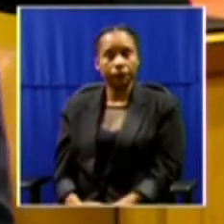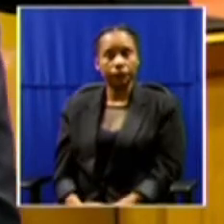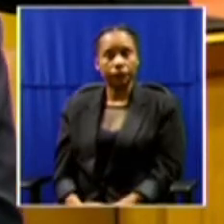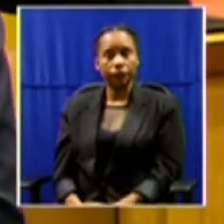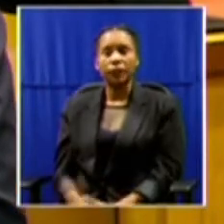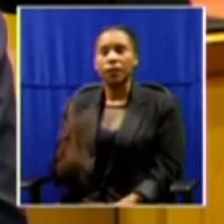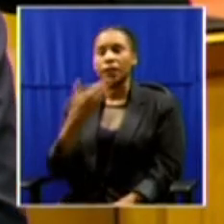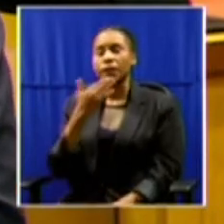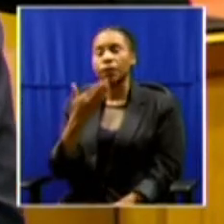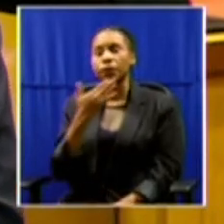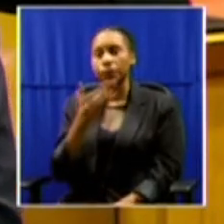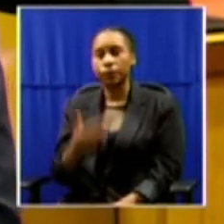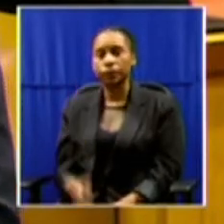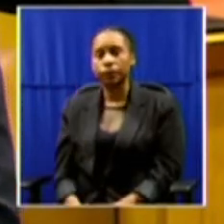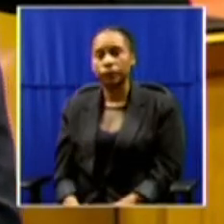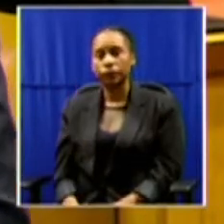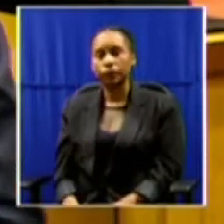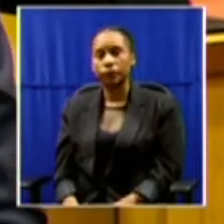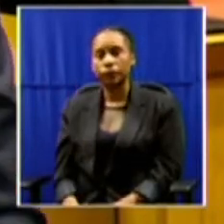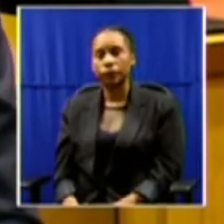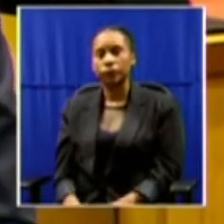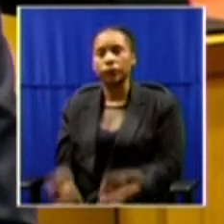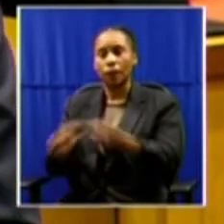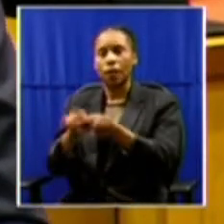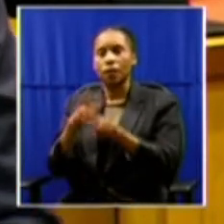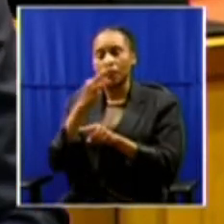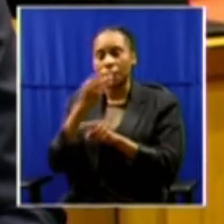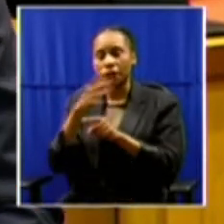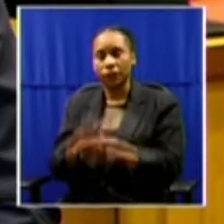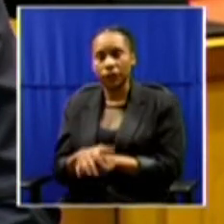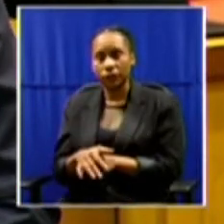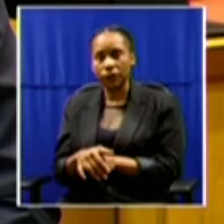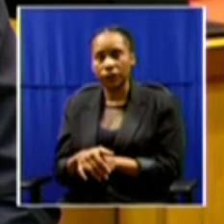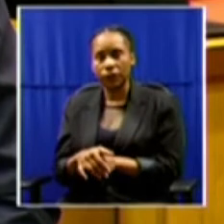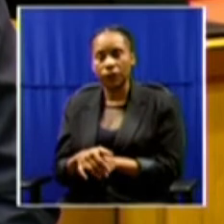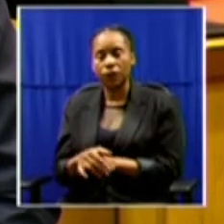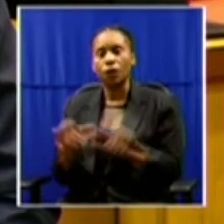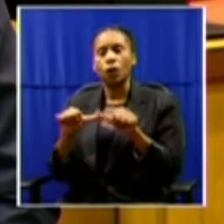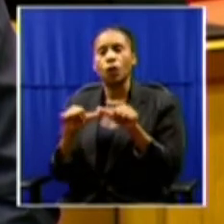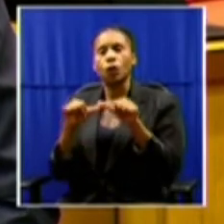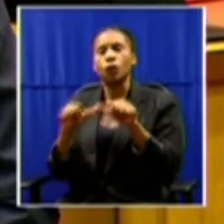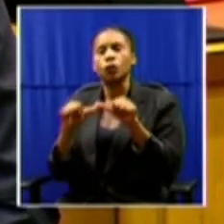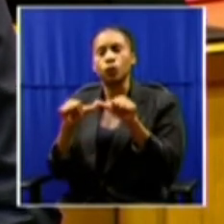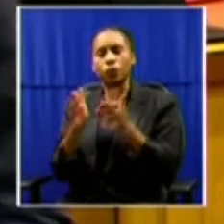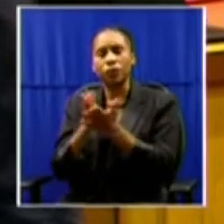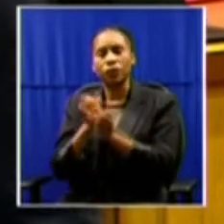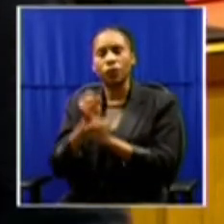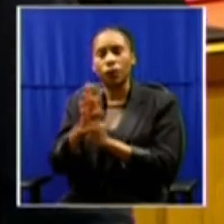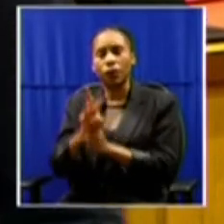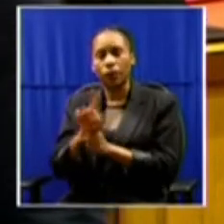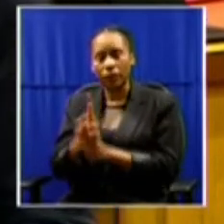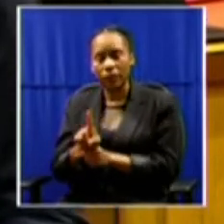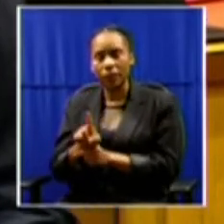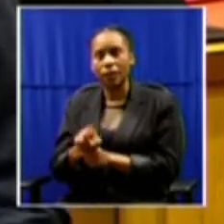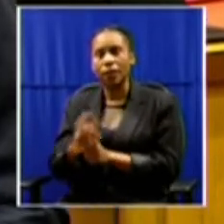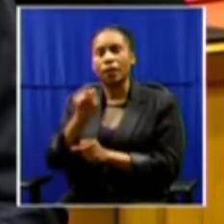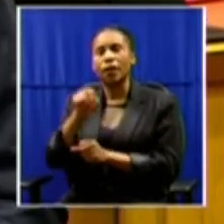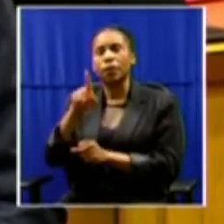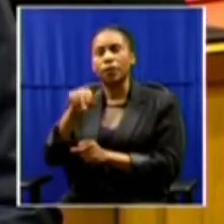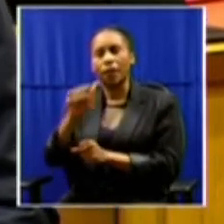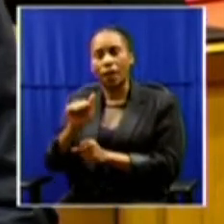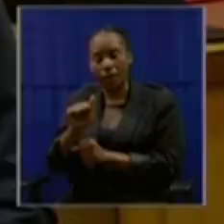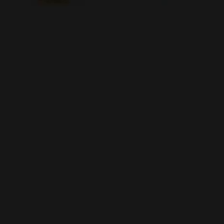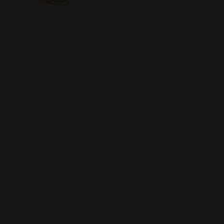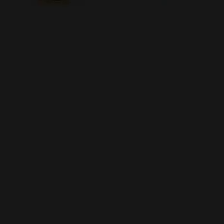Thank you. As I've said, that we will continue to ensure that the NPA receive the